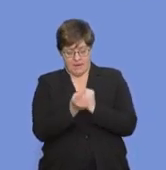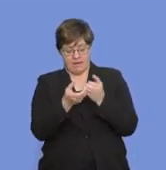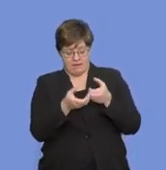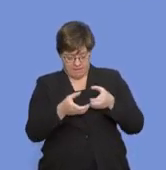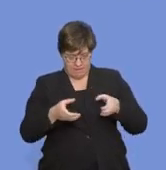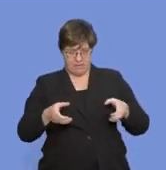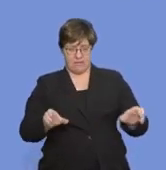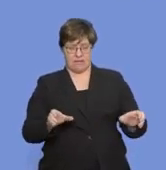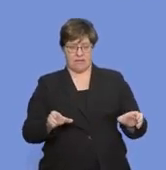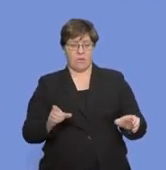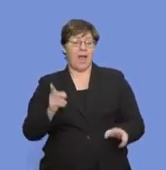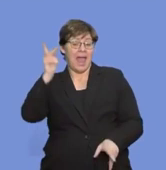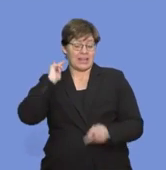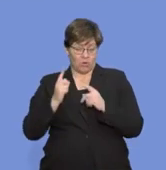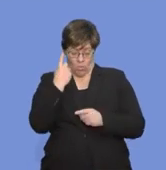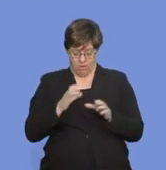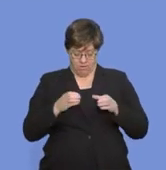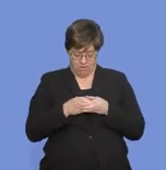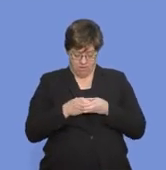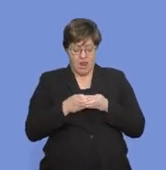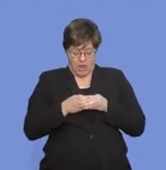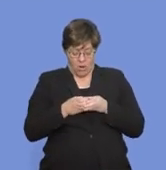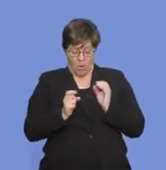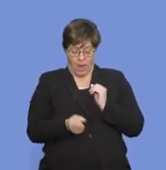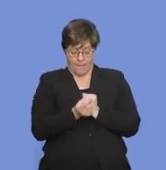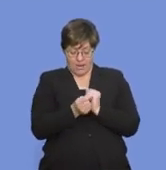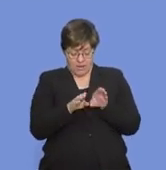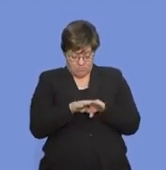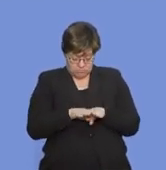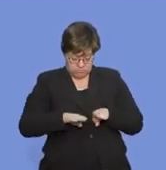split the ancestral population.